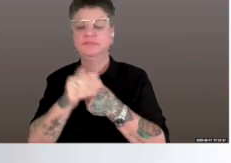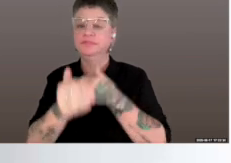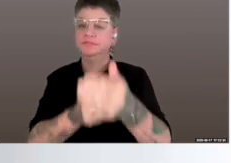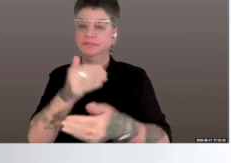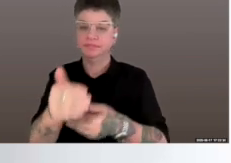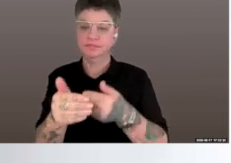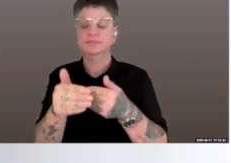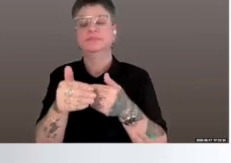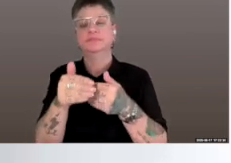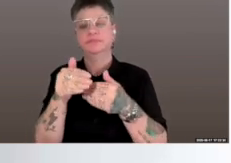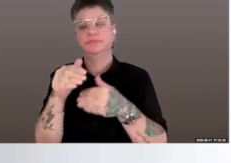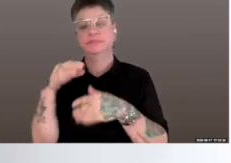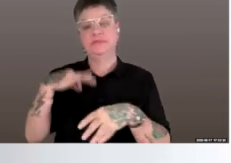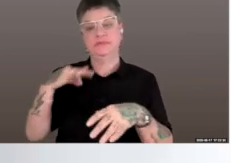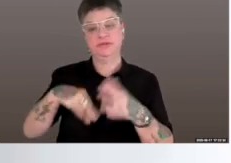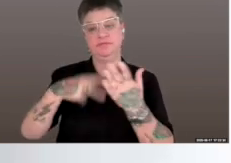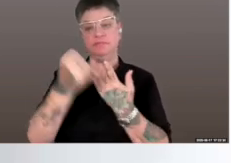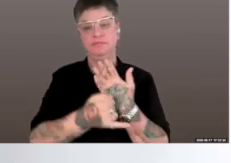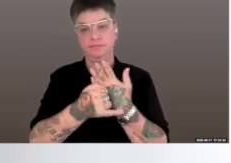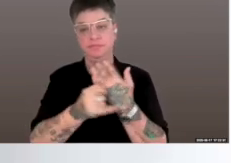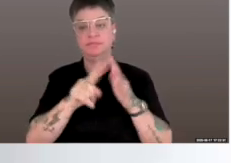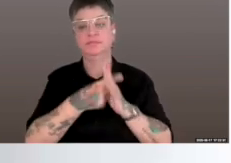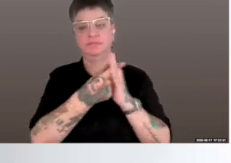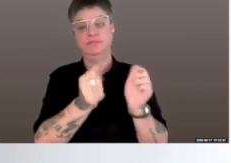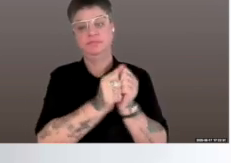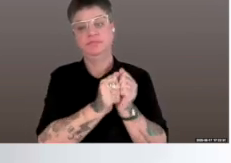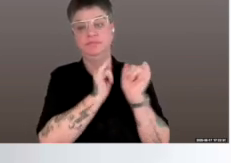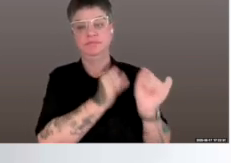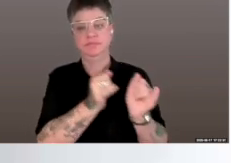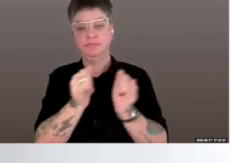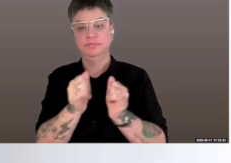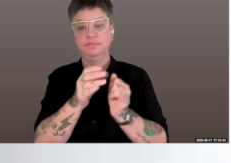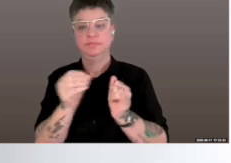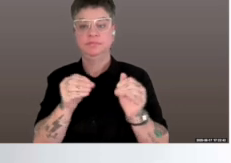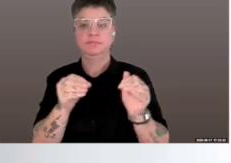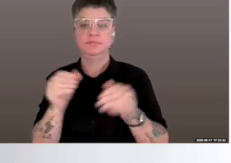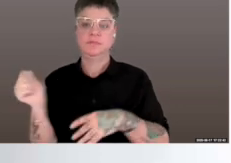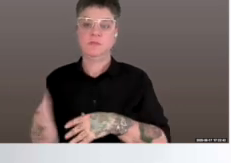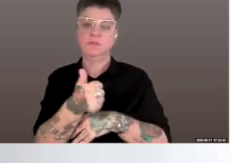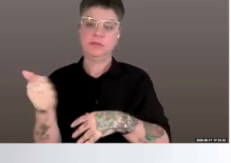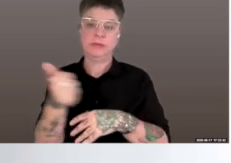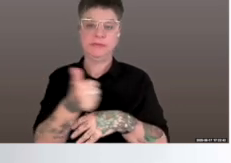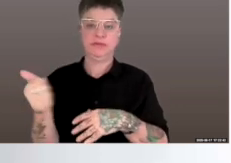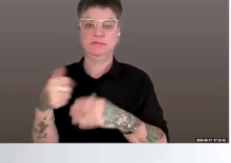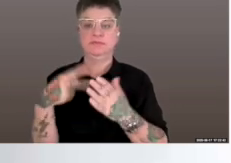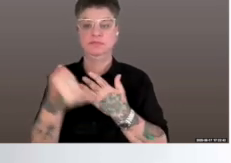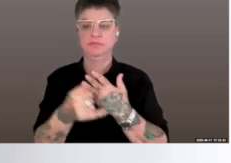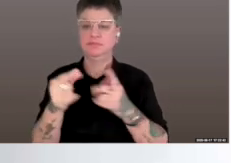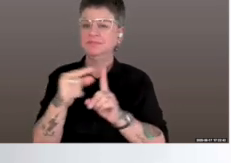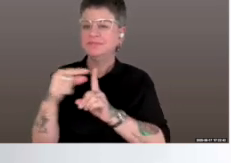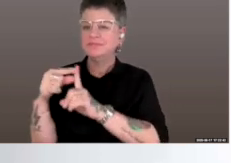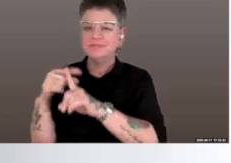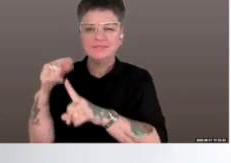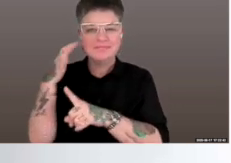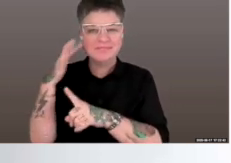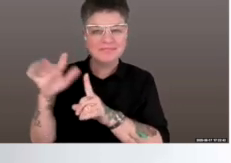Senate Bill 350 are a few of the drivers behind these goals, as they focus on improvements to environmental health. As an agency,